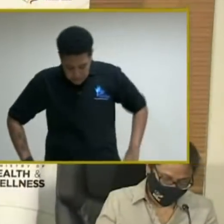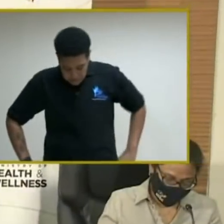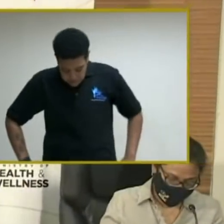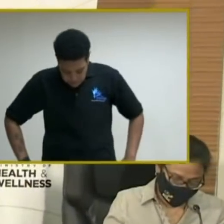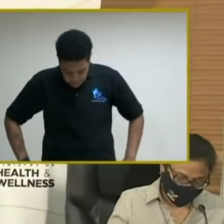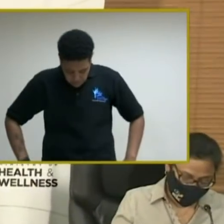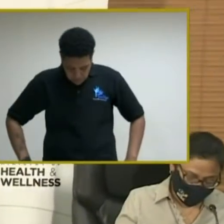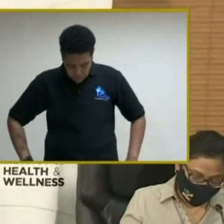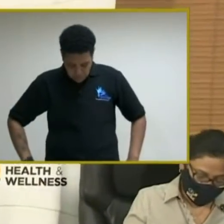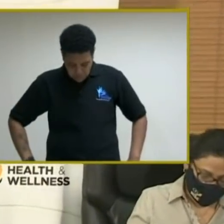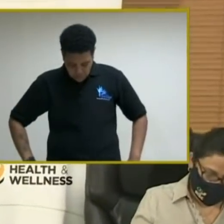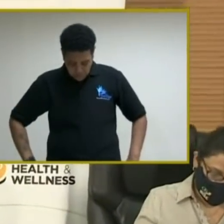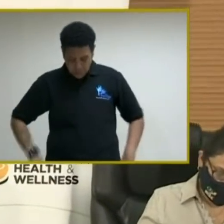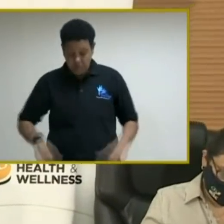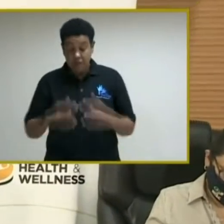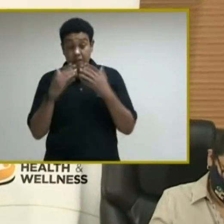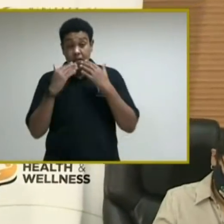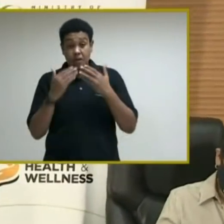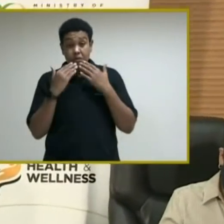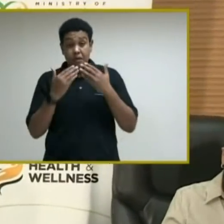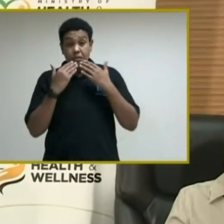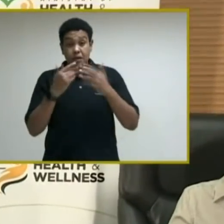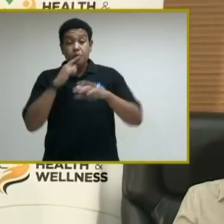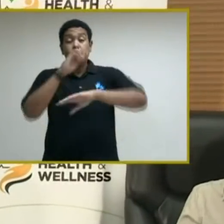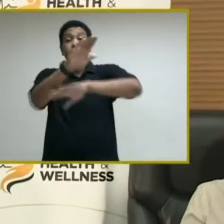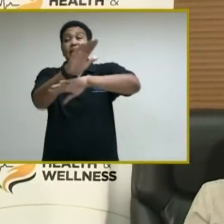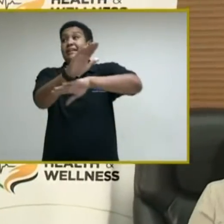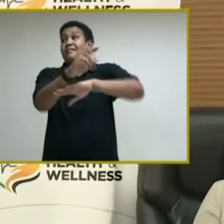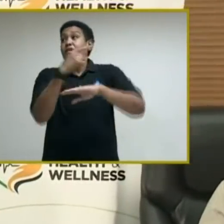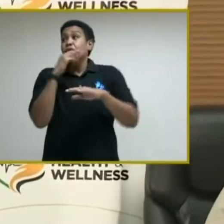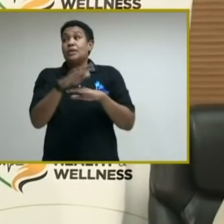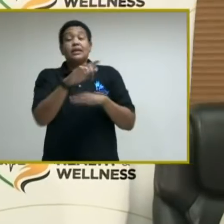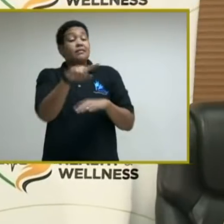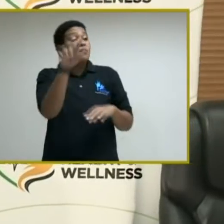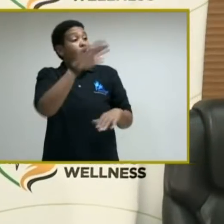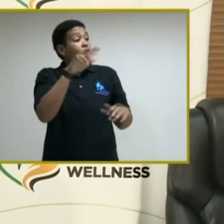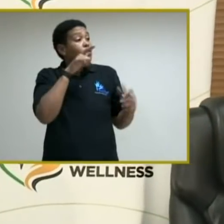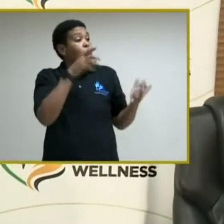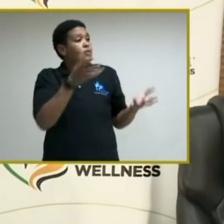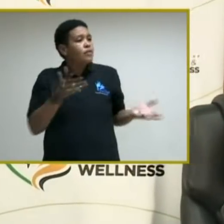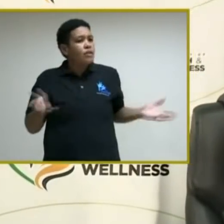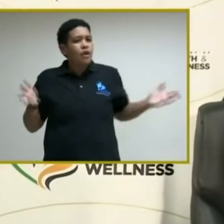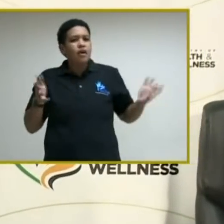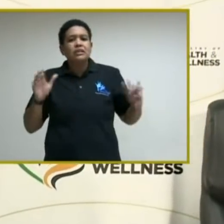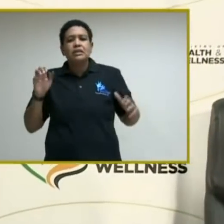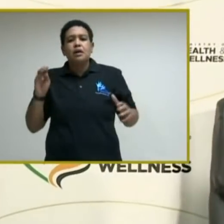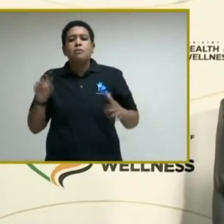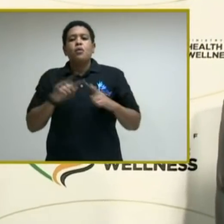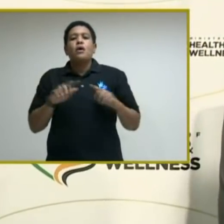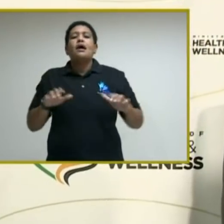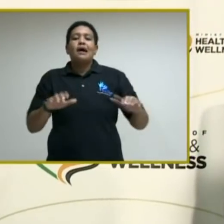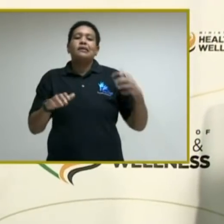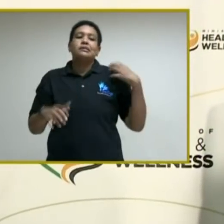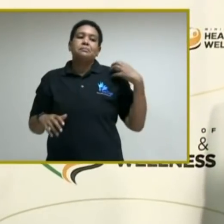Thank you very much. Good evening, ladies and gentlemen. Good evening to my colleagues, CMO, Acting